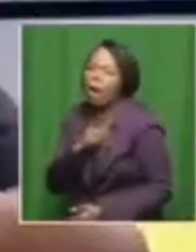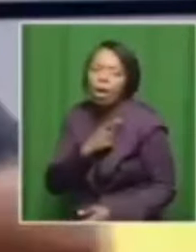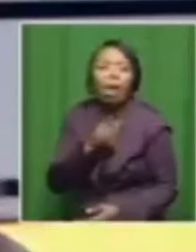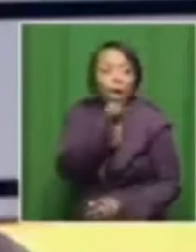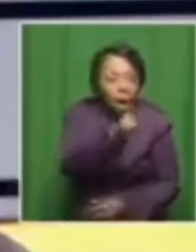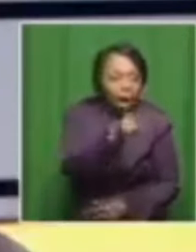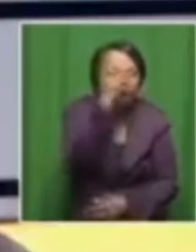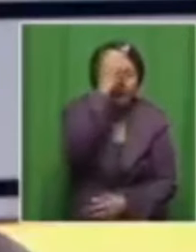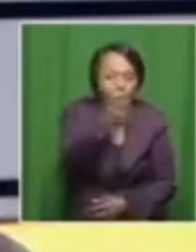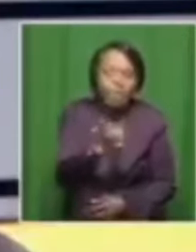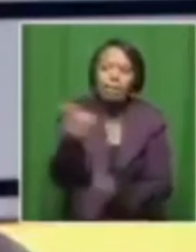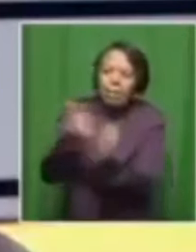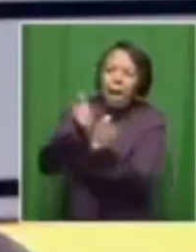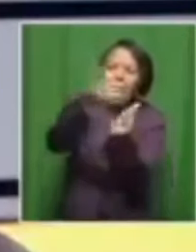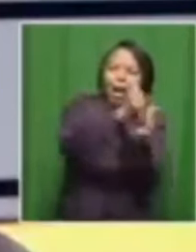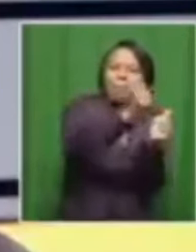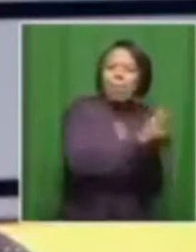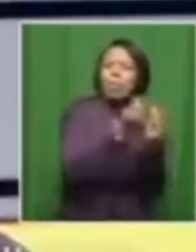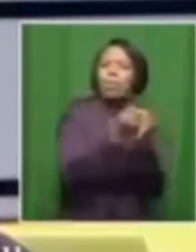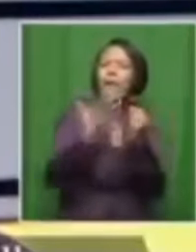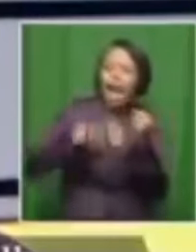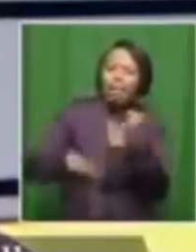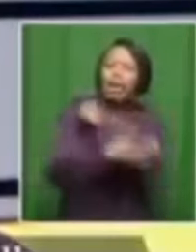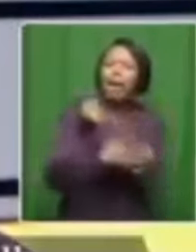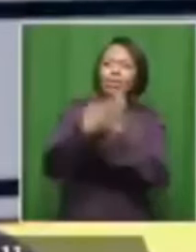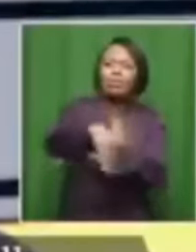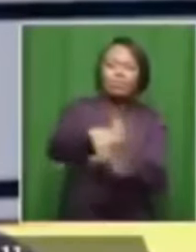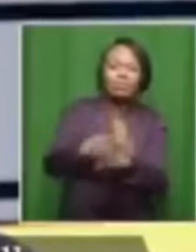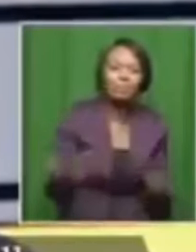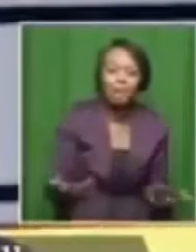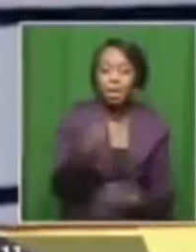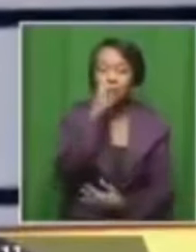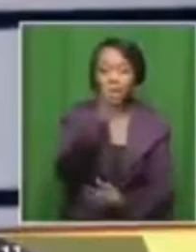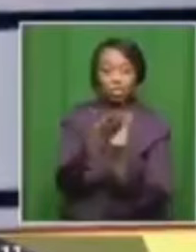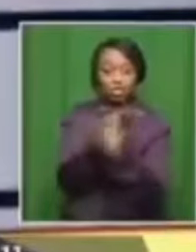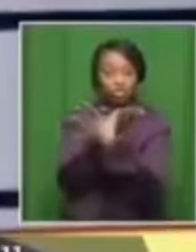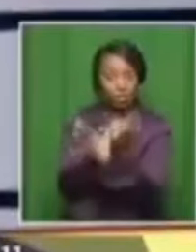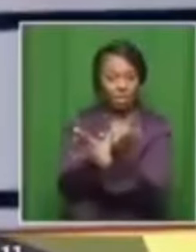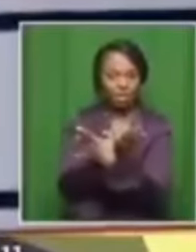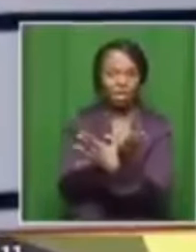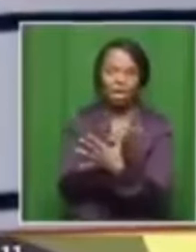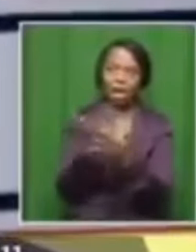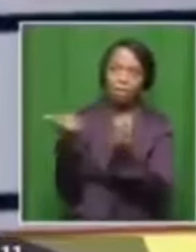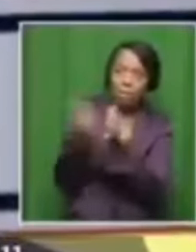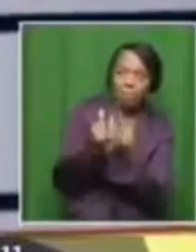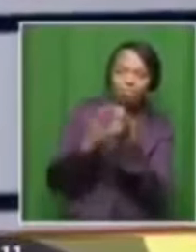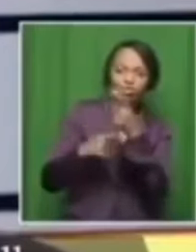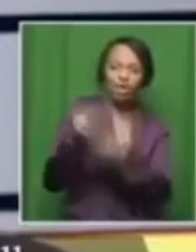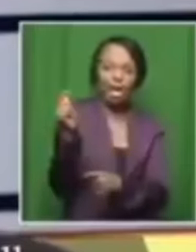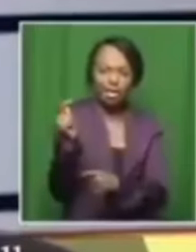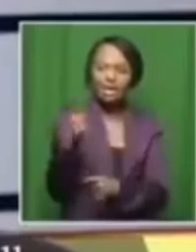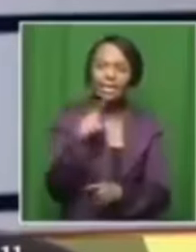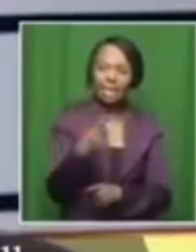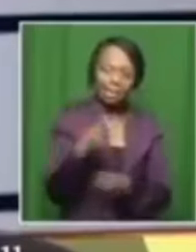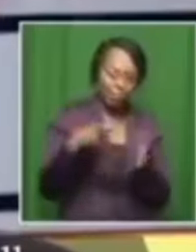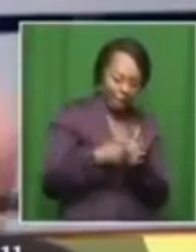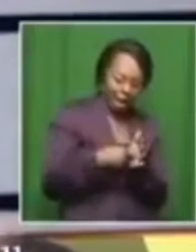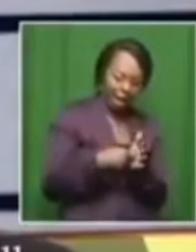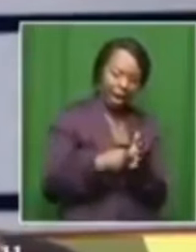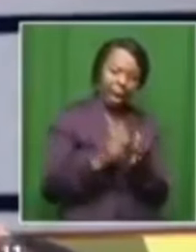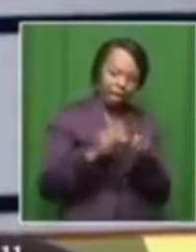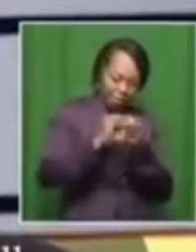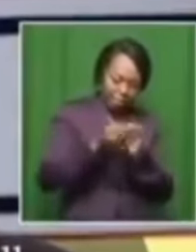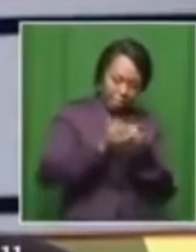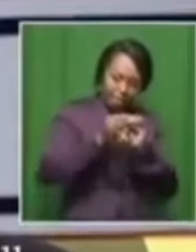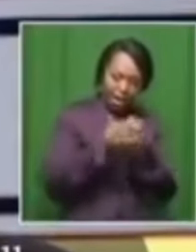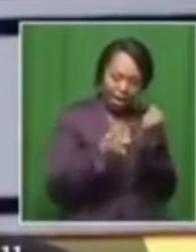other countries. Let's take Germany, for instance. Our trade agreements with Germany says we cannot manufacture a car. We will